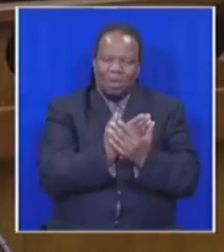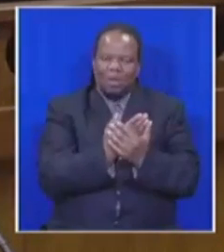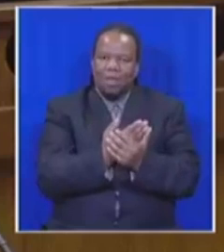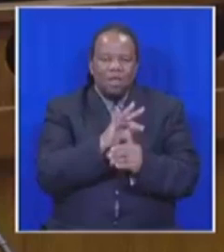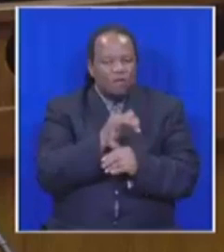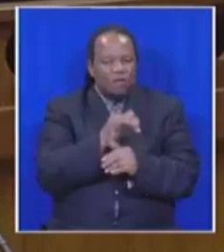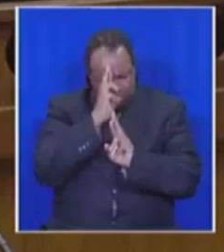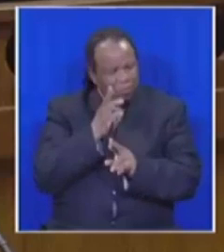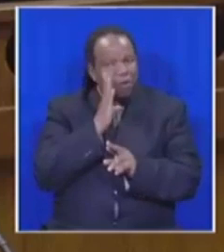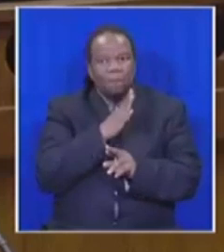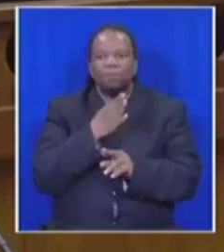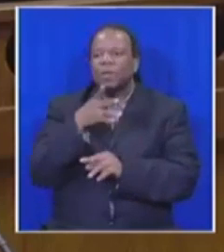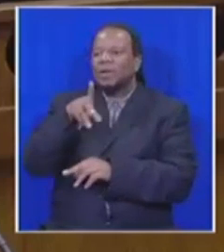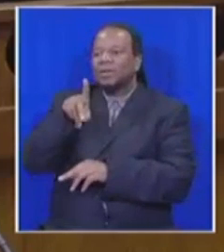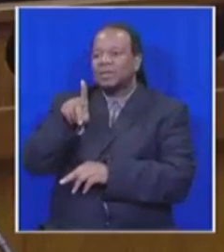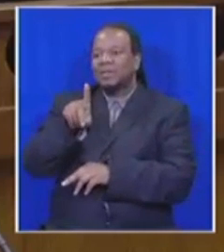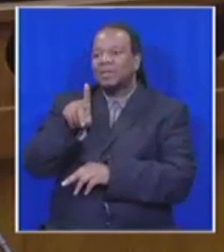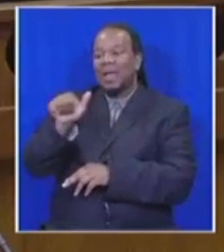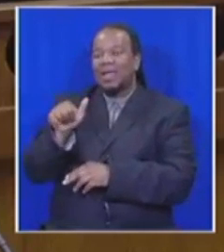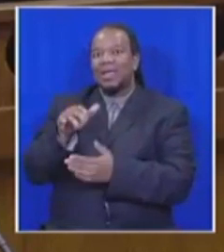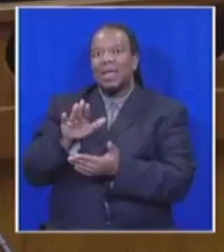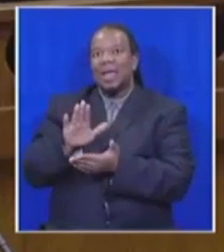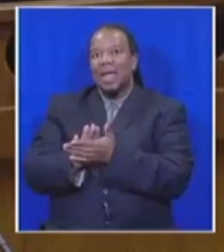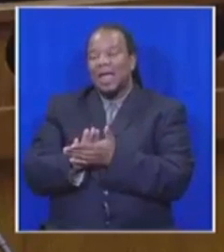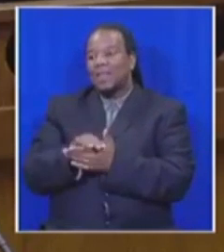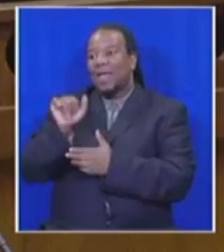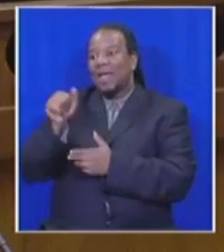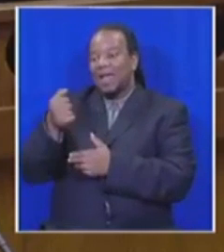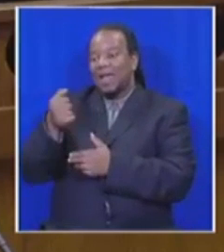to say to our dear colleagues in the 33 governments we now lead,